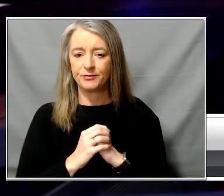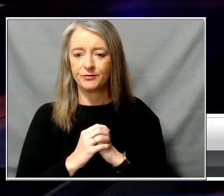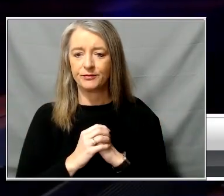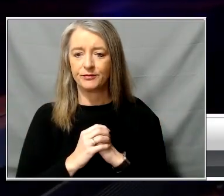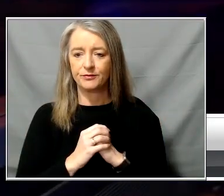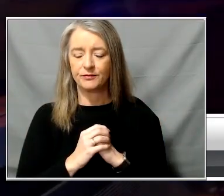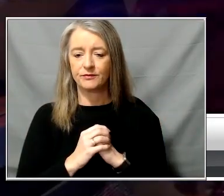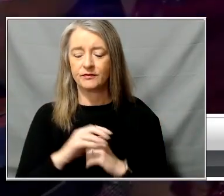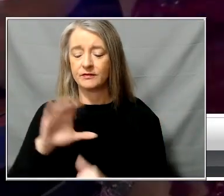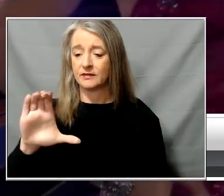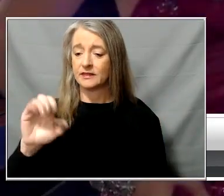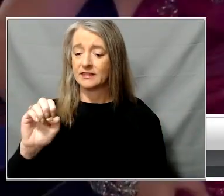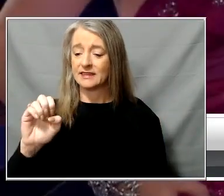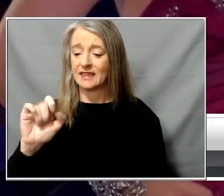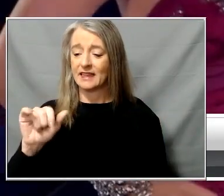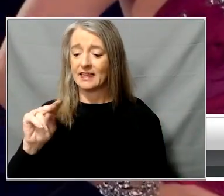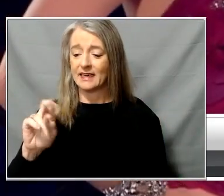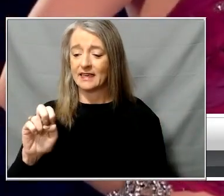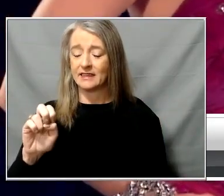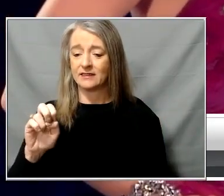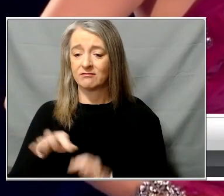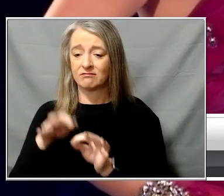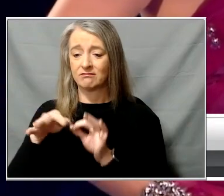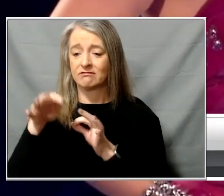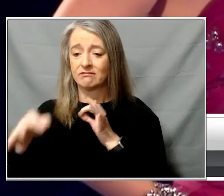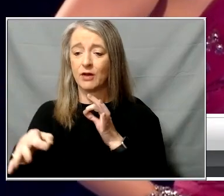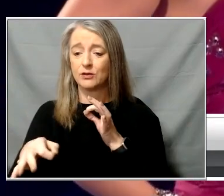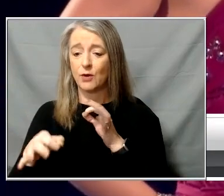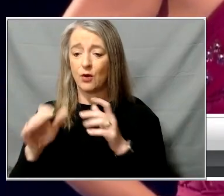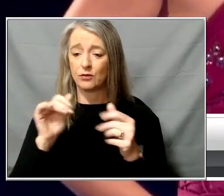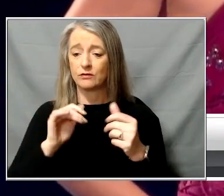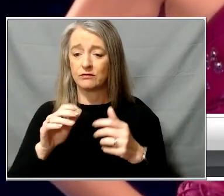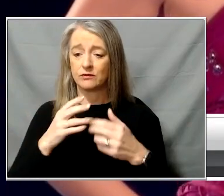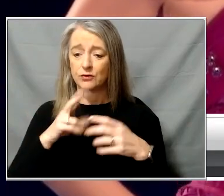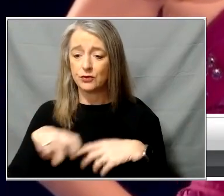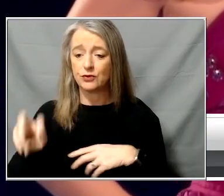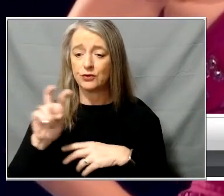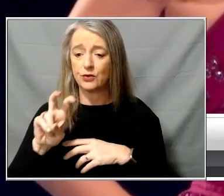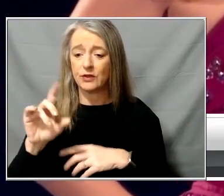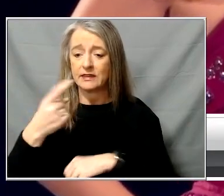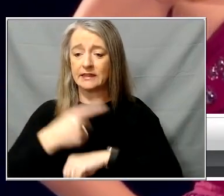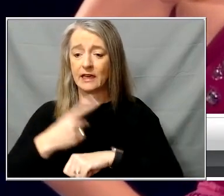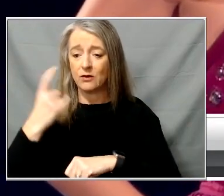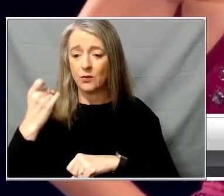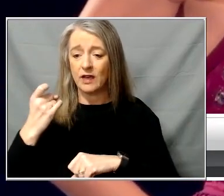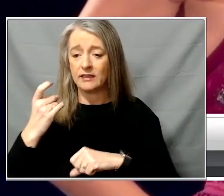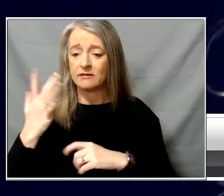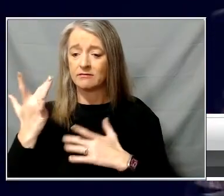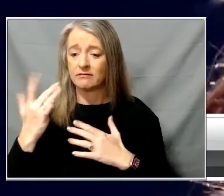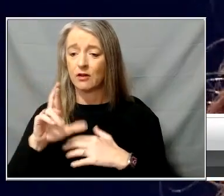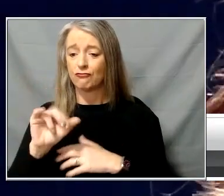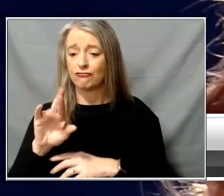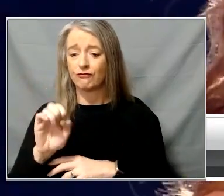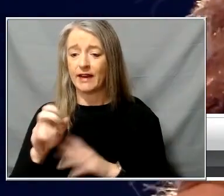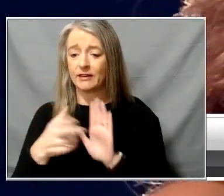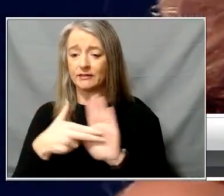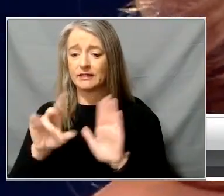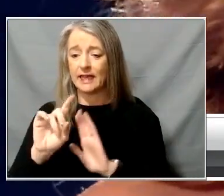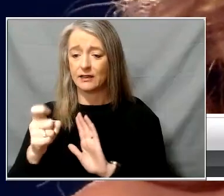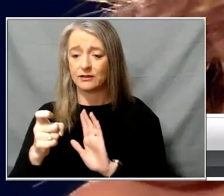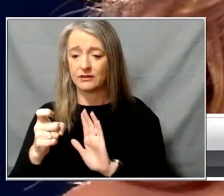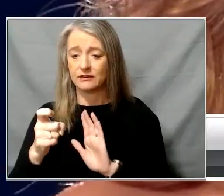Celine Dion is postponing tour dates after revealing a rare and devastating diagnosis. On today's Morning Rounds, we learn what stiff